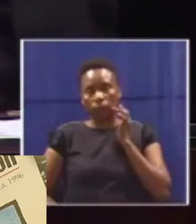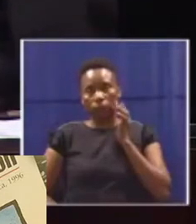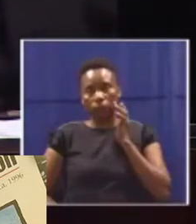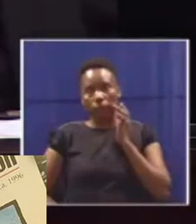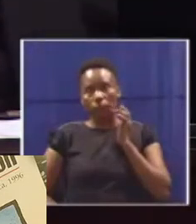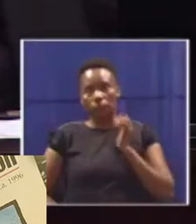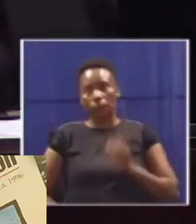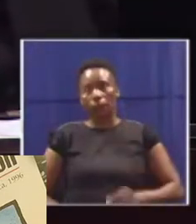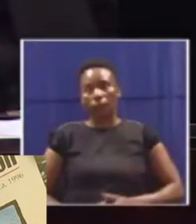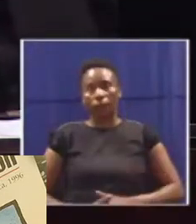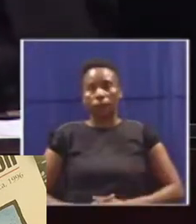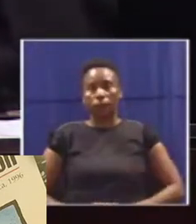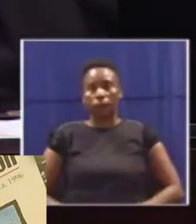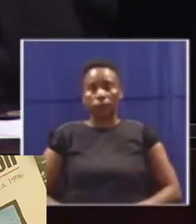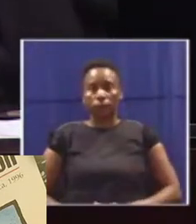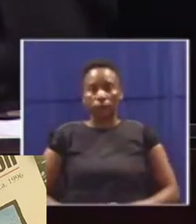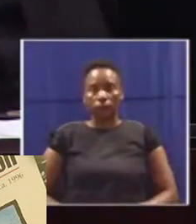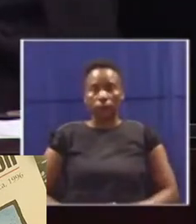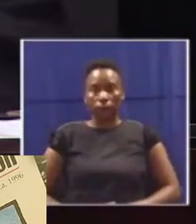gelê word?